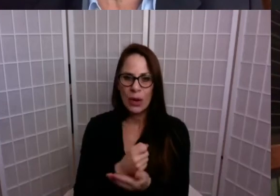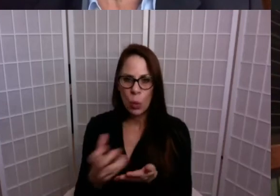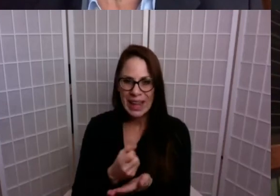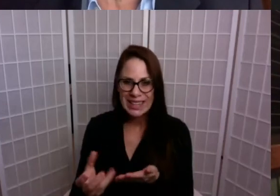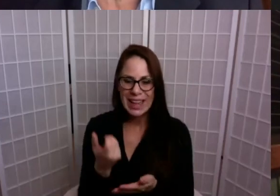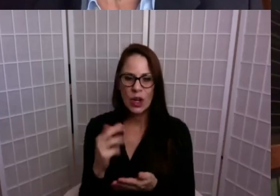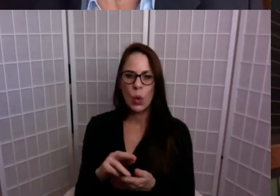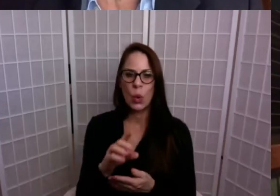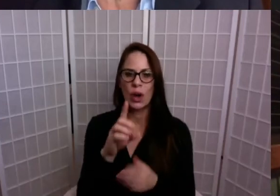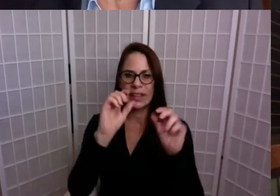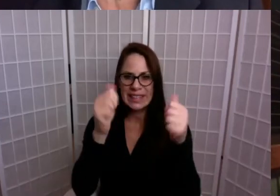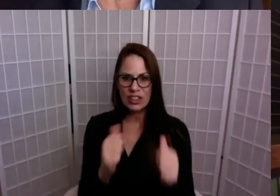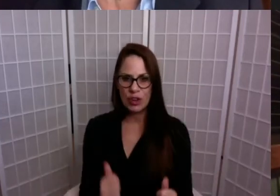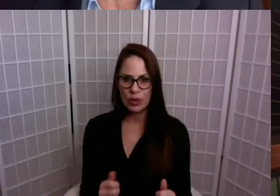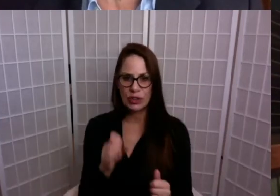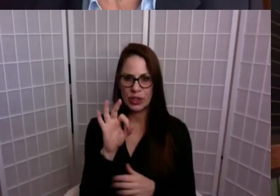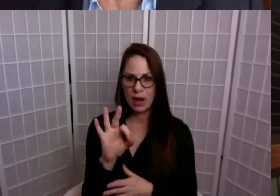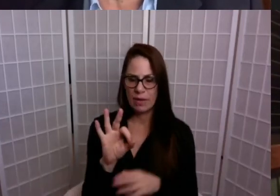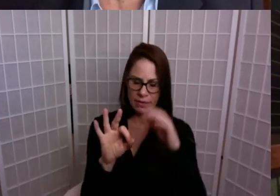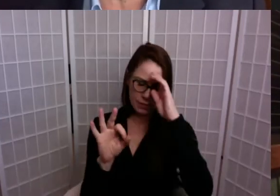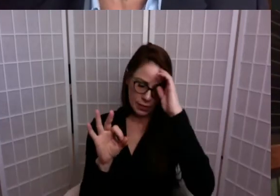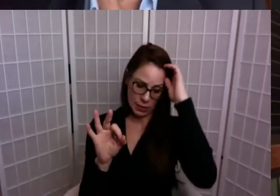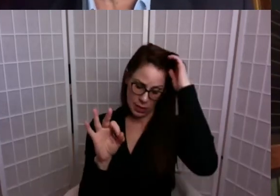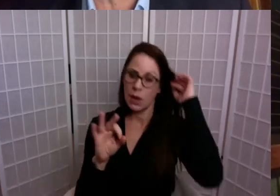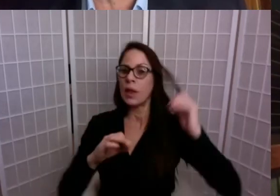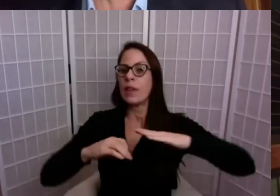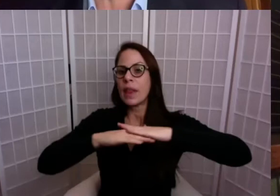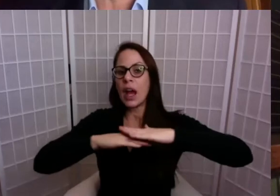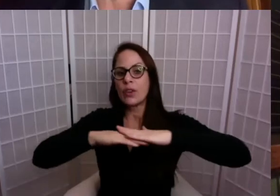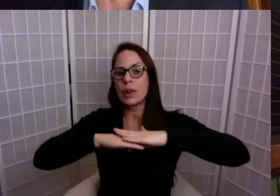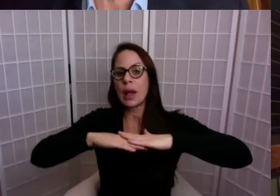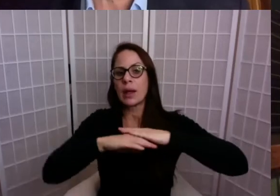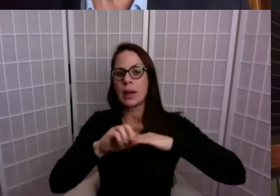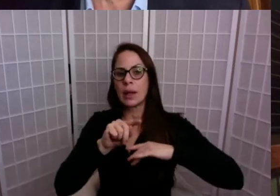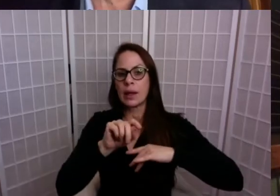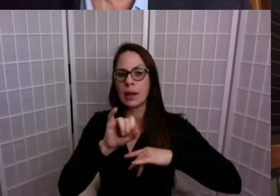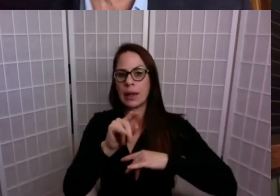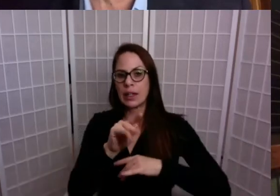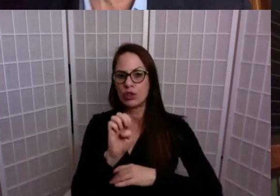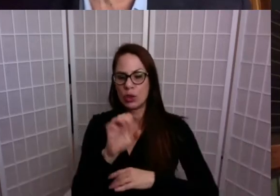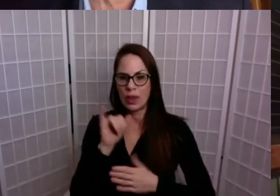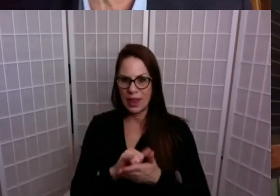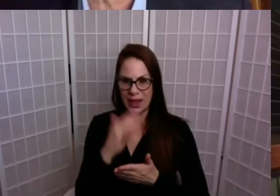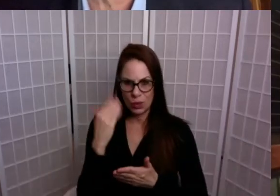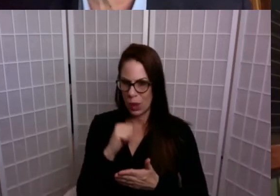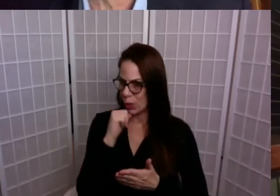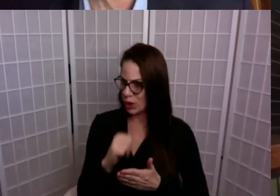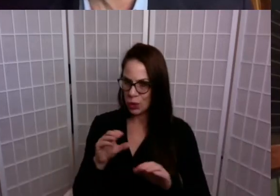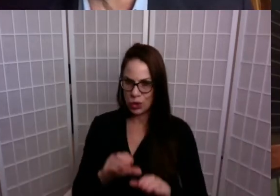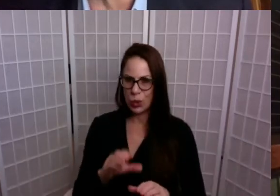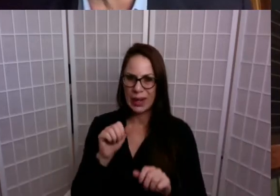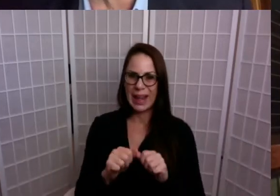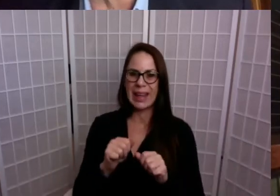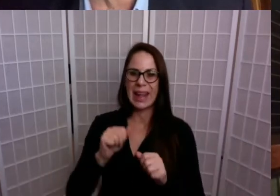degeneration of the underlying tissue. So that's why we don't do it. It can destabilize joints. It can